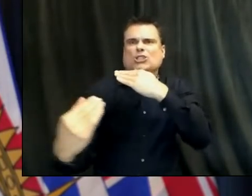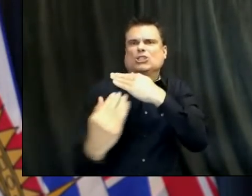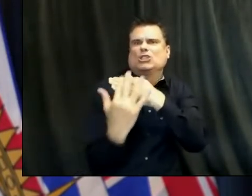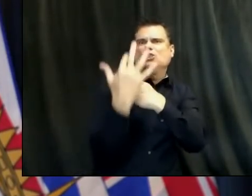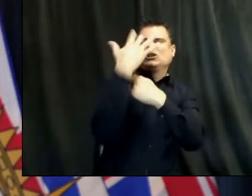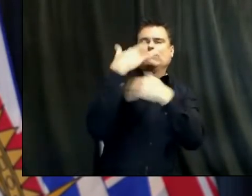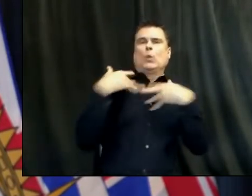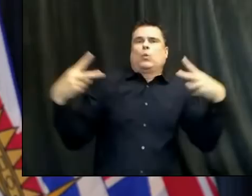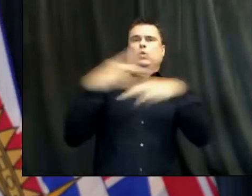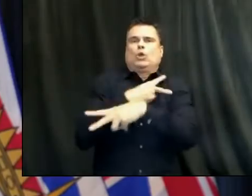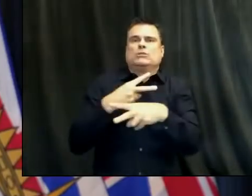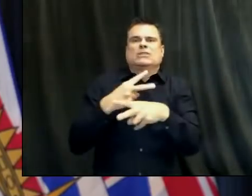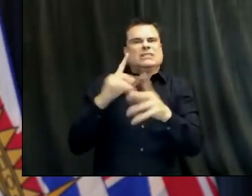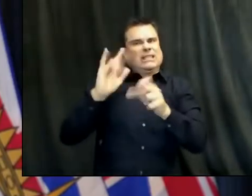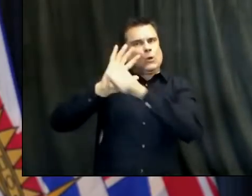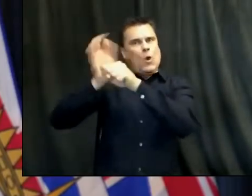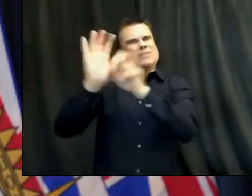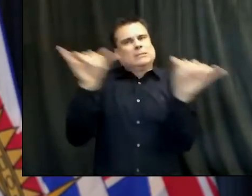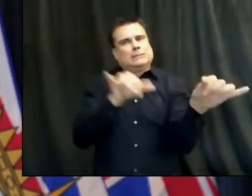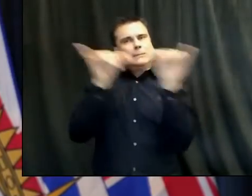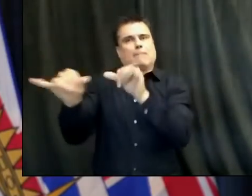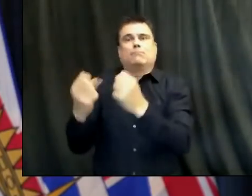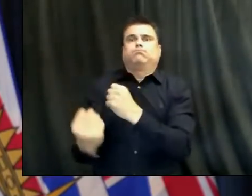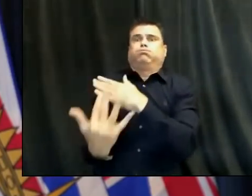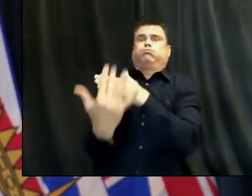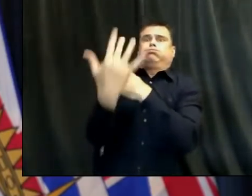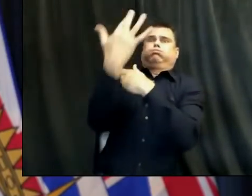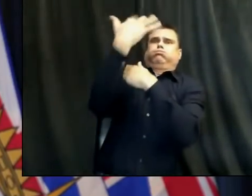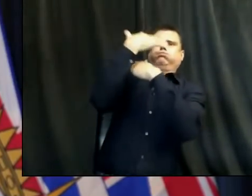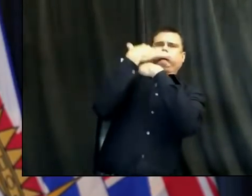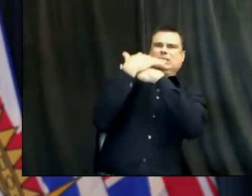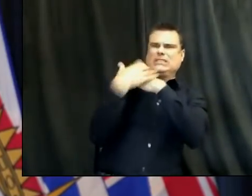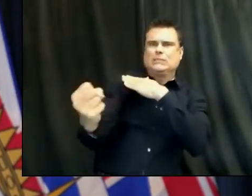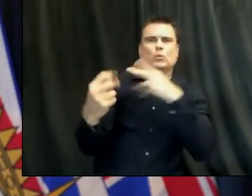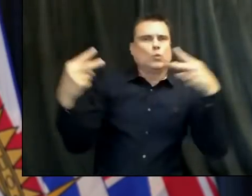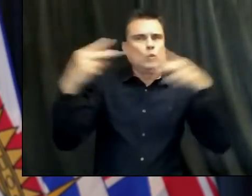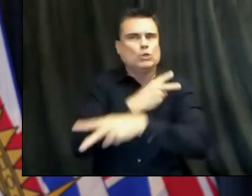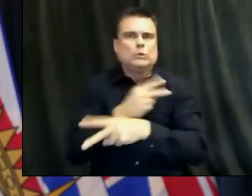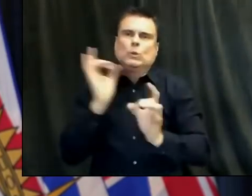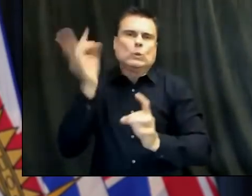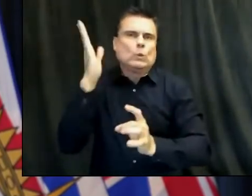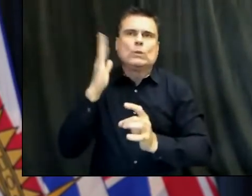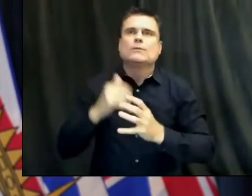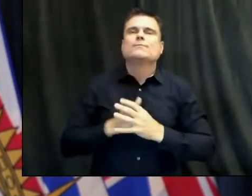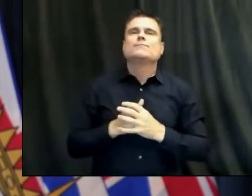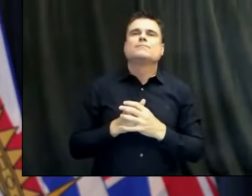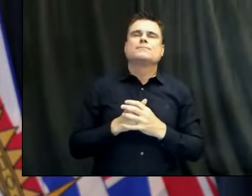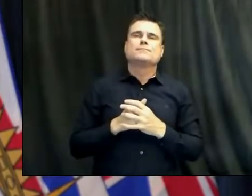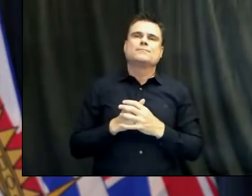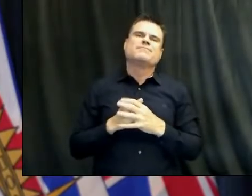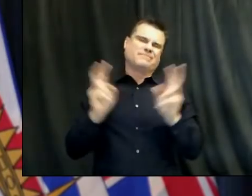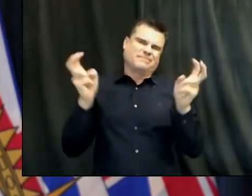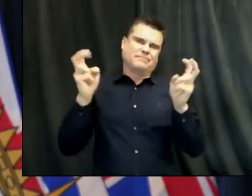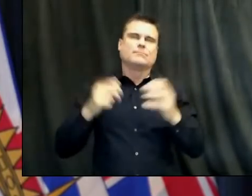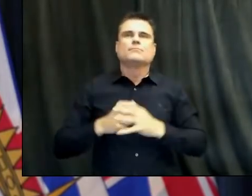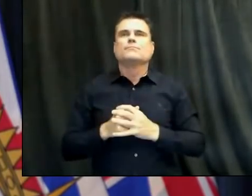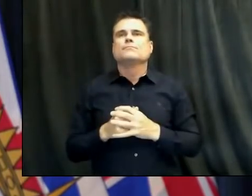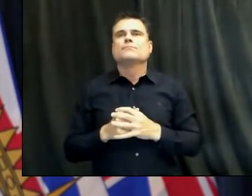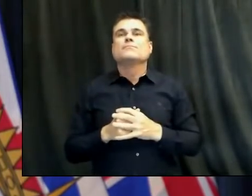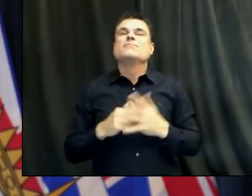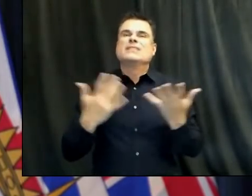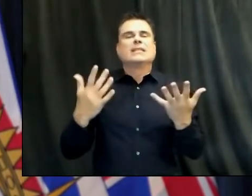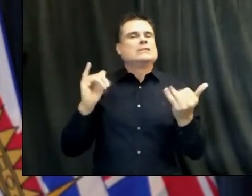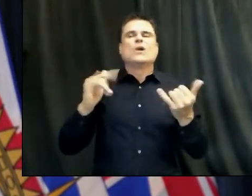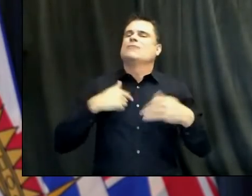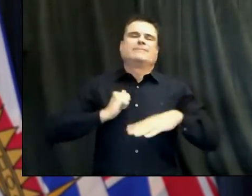can act safely has become smaller. That is why we've put in these